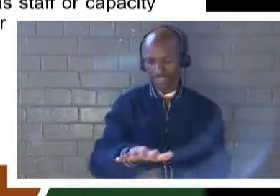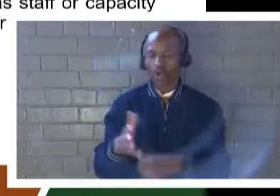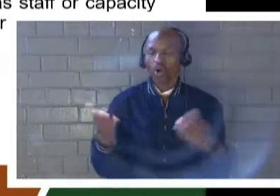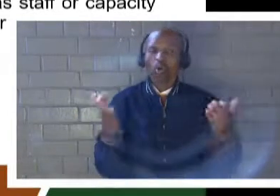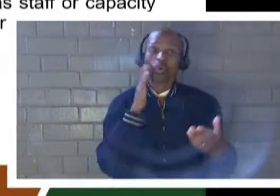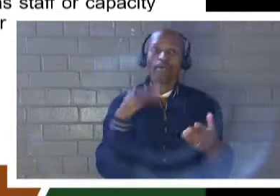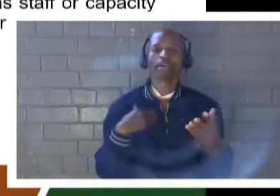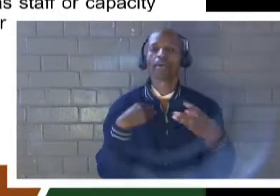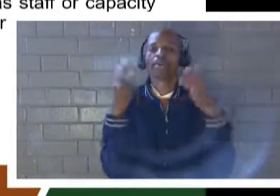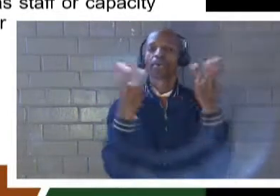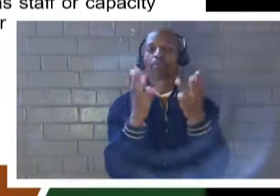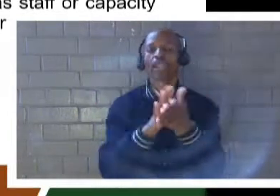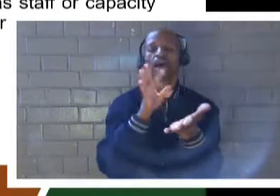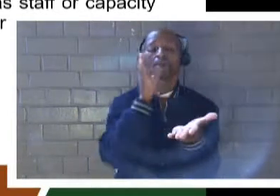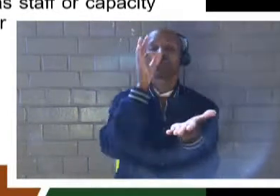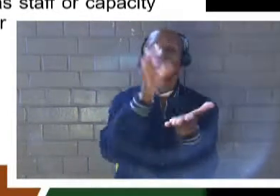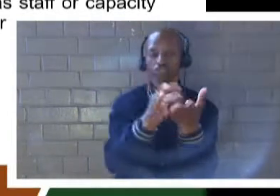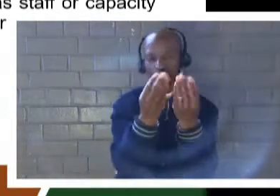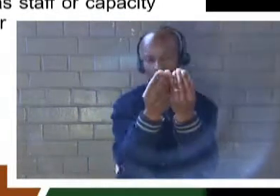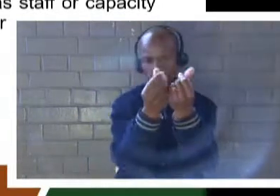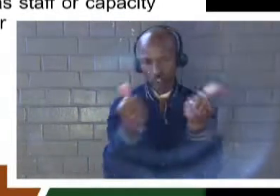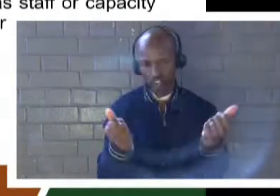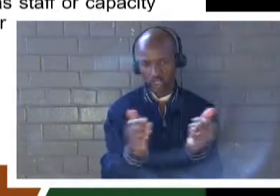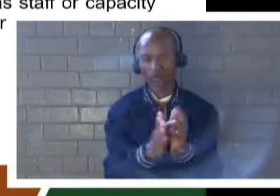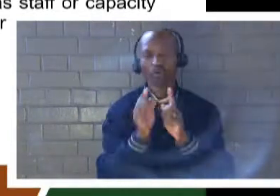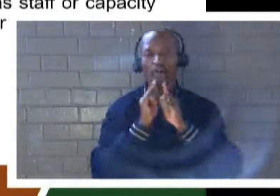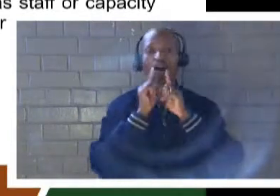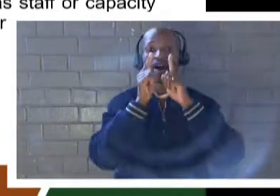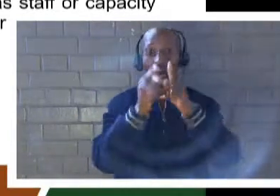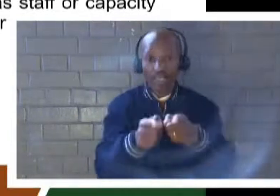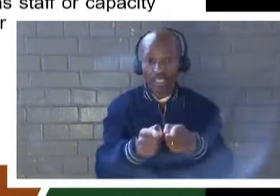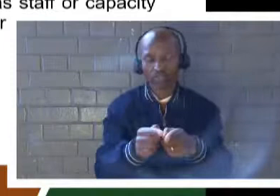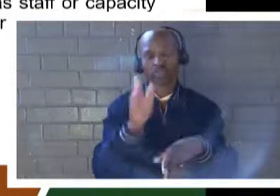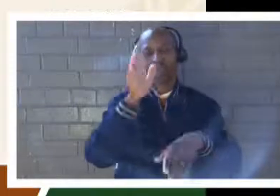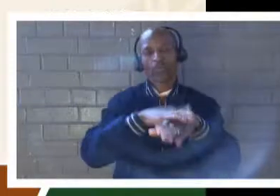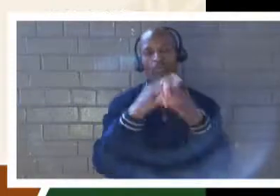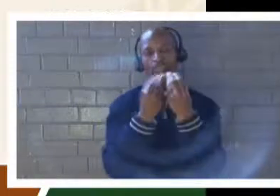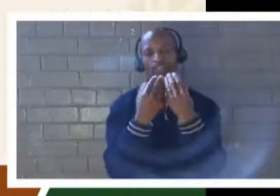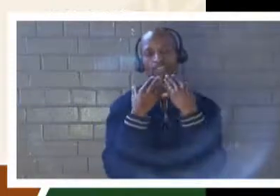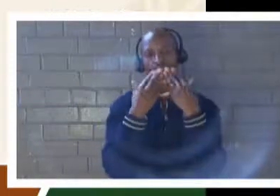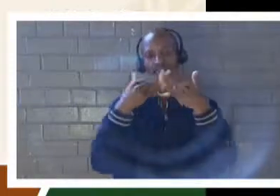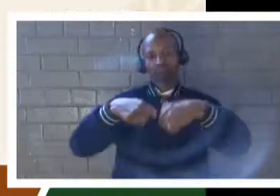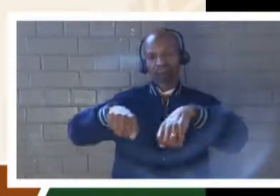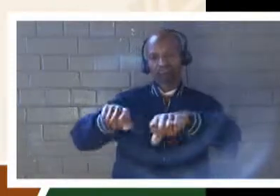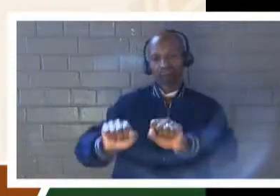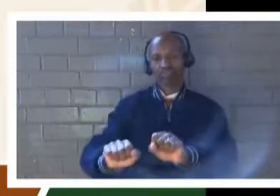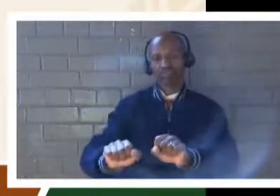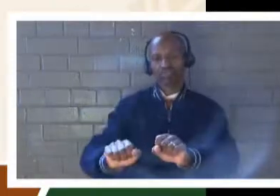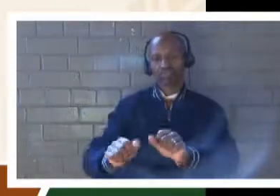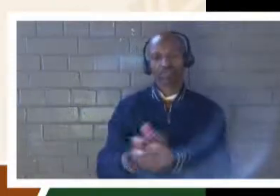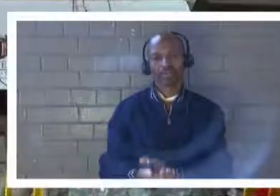when stakeholders are proposing solutions or responses to the above. Thank you, Chair.